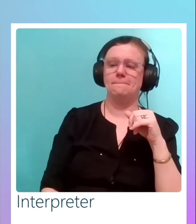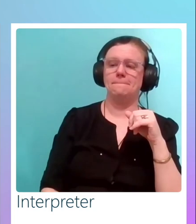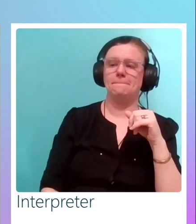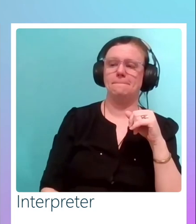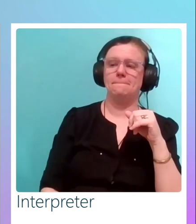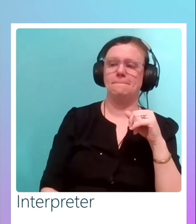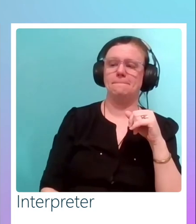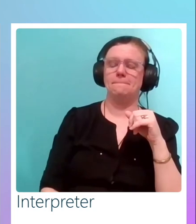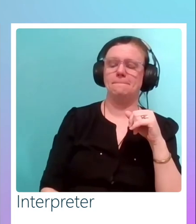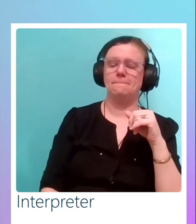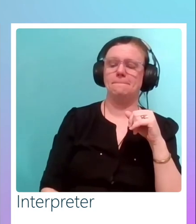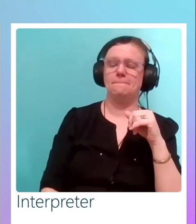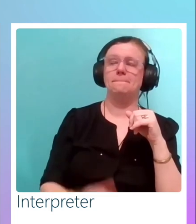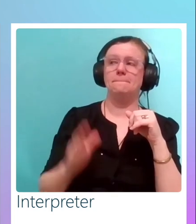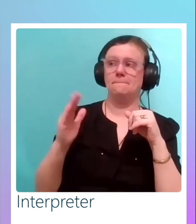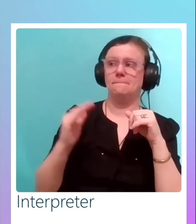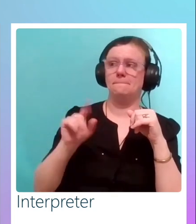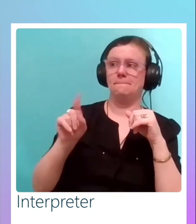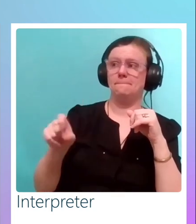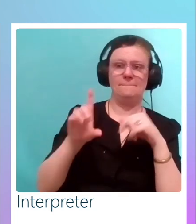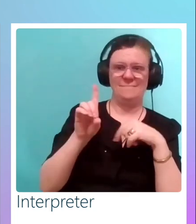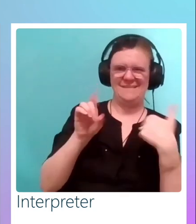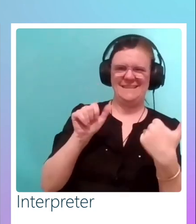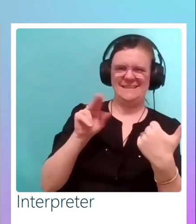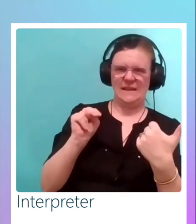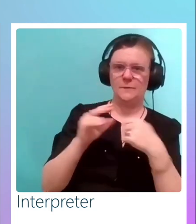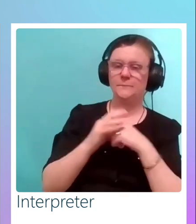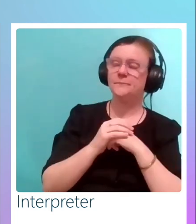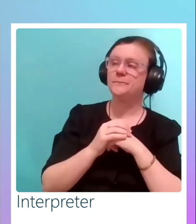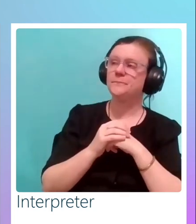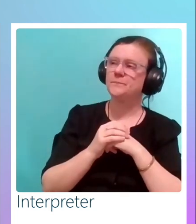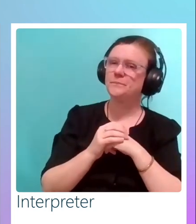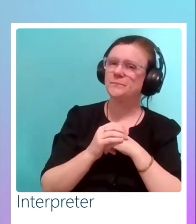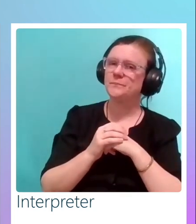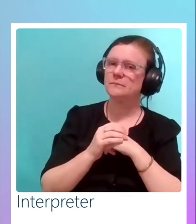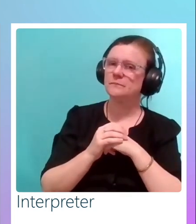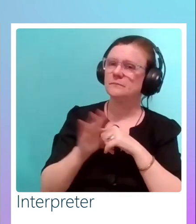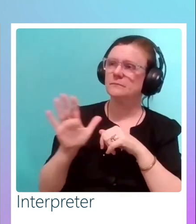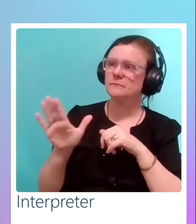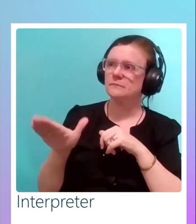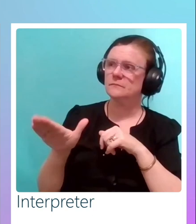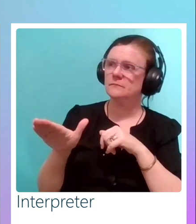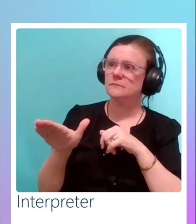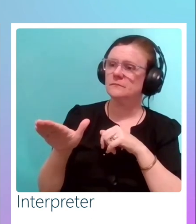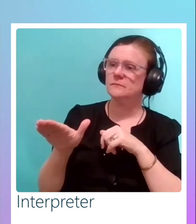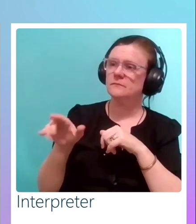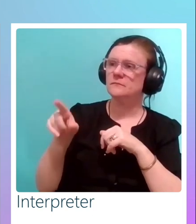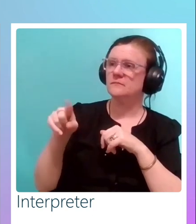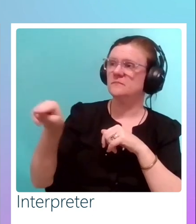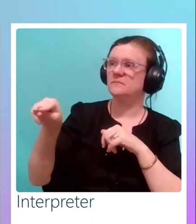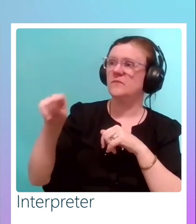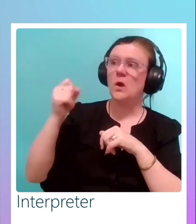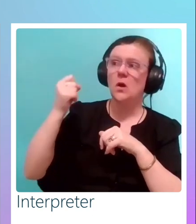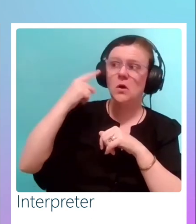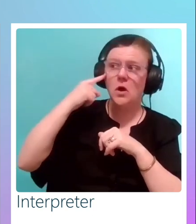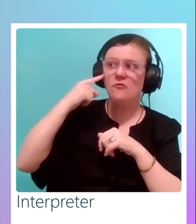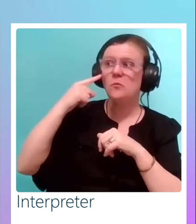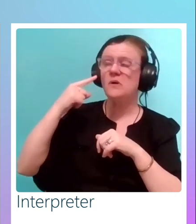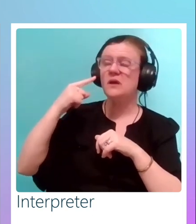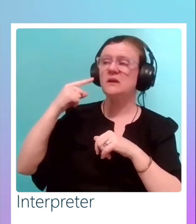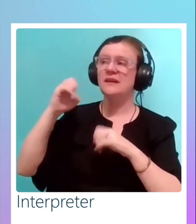How about this question from Dan? Have there been any instances of a public sector body being taken to court